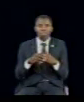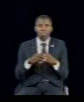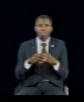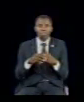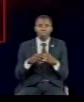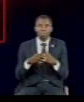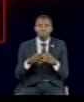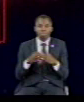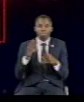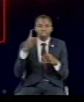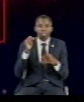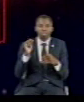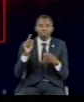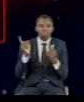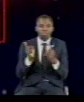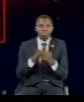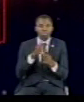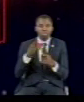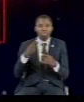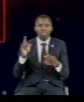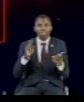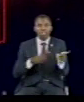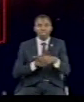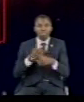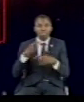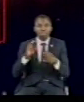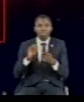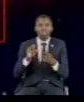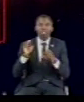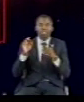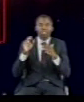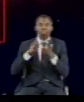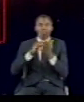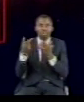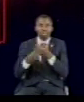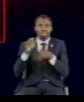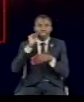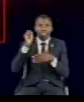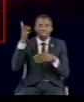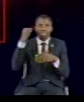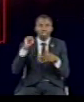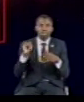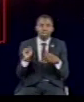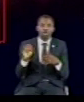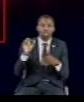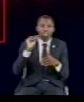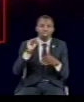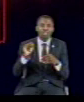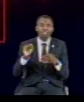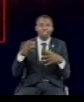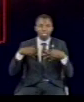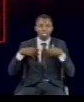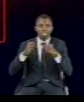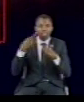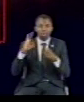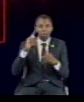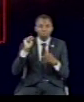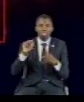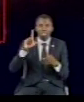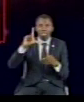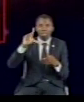day of the crusade, she got her miracle and was healed of the lump in the breast. Praise the